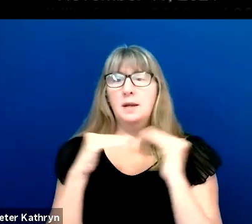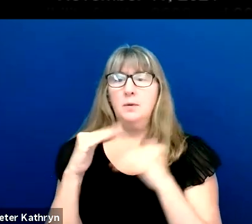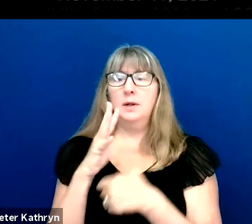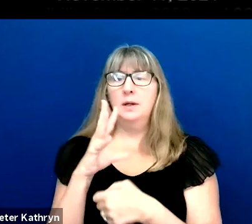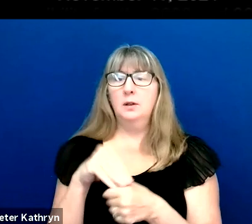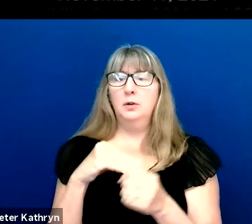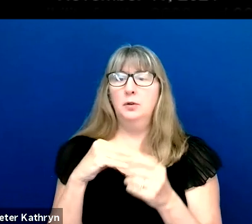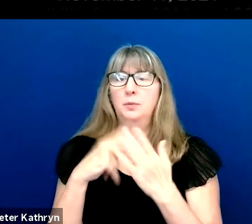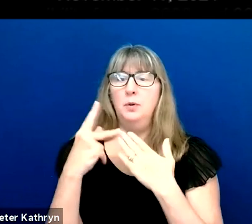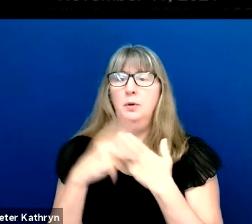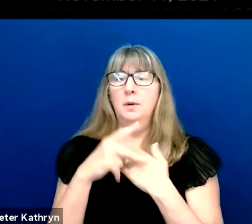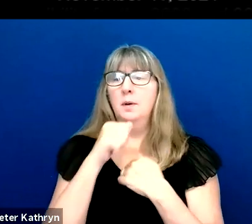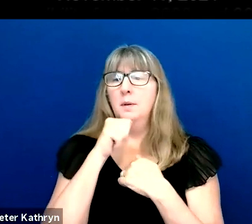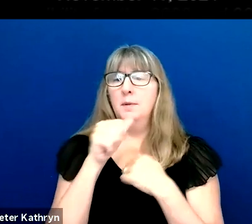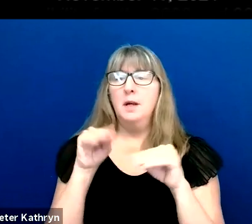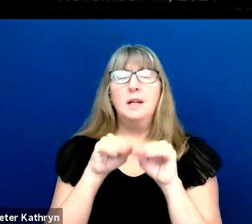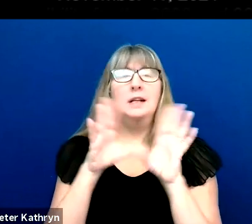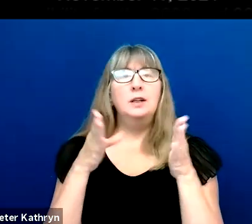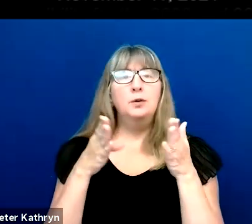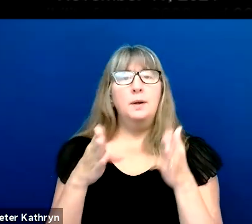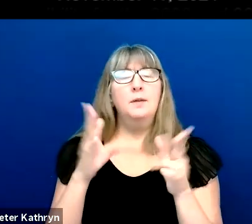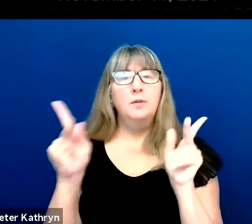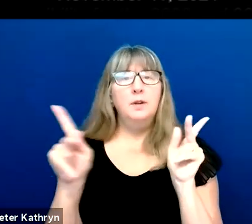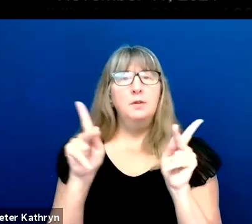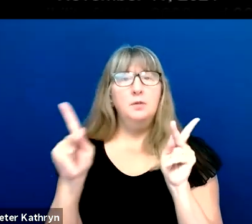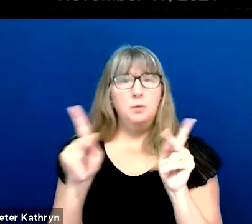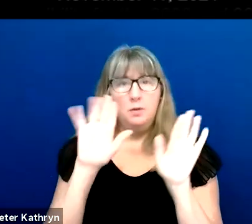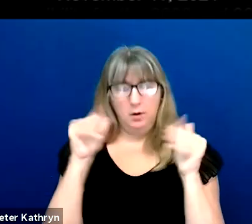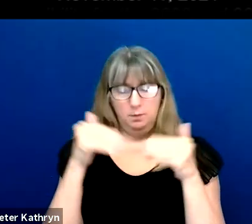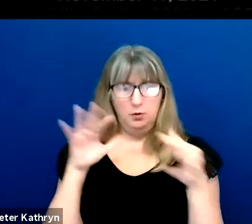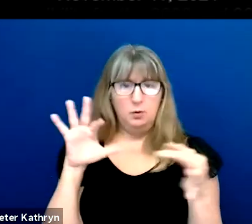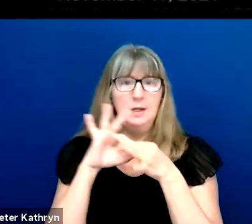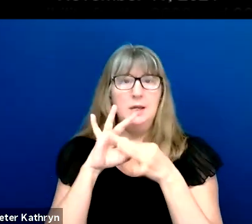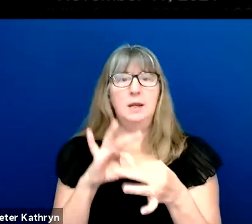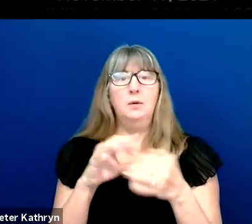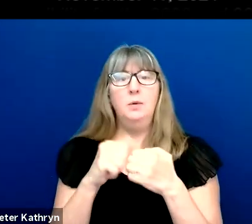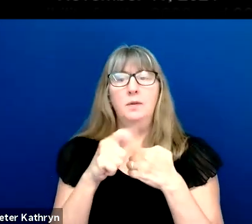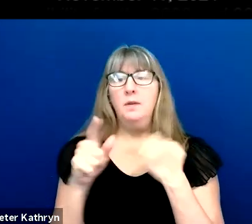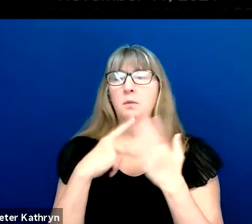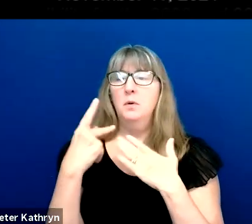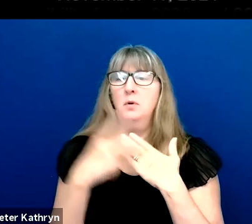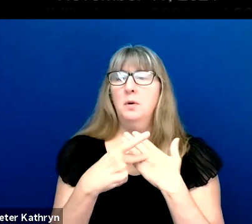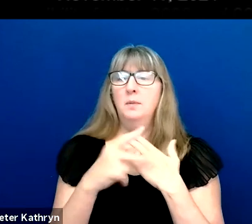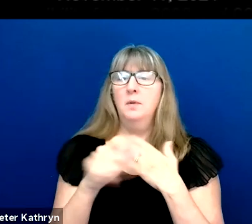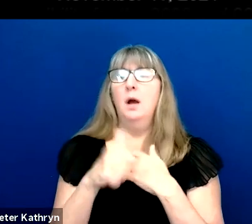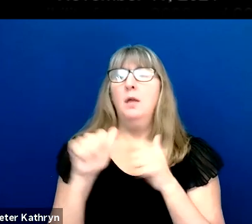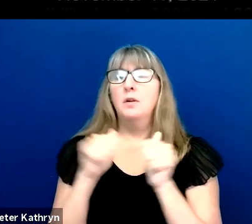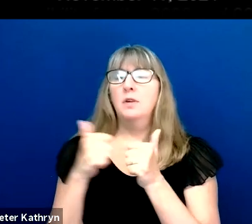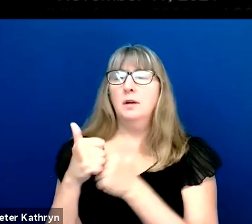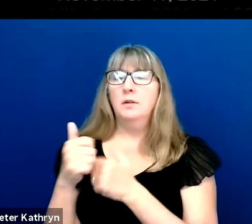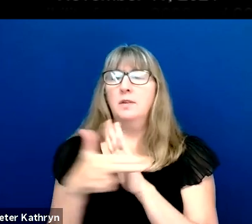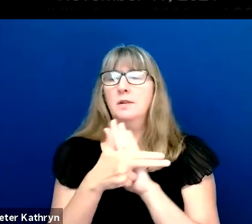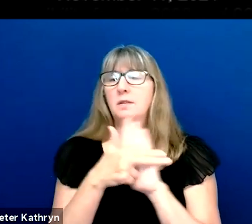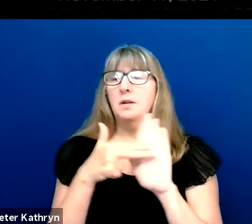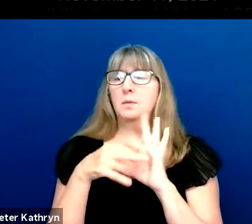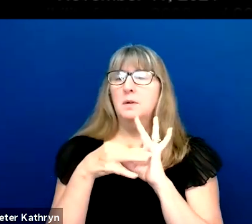corporations, but not a clear path for individuals with autism to connect with these programs. Other challenges include the stigma attached to